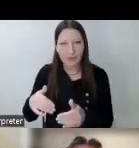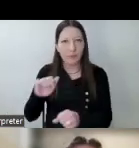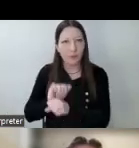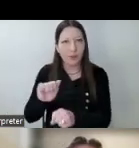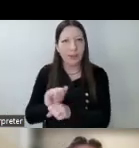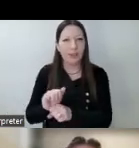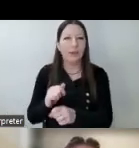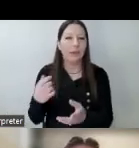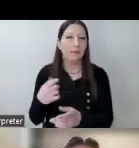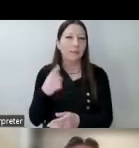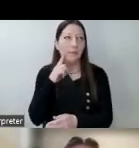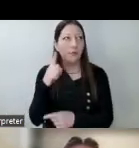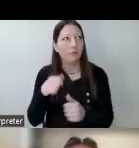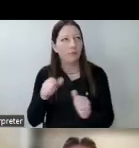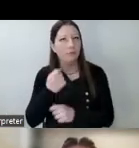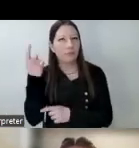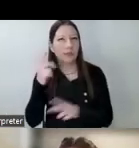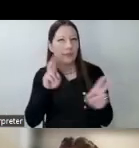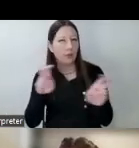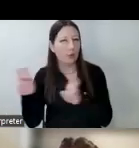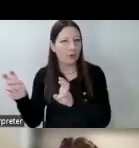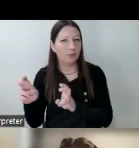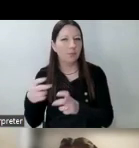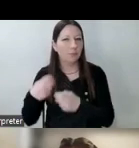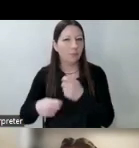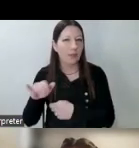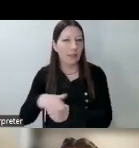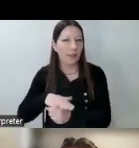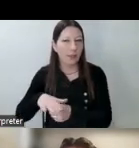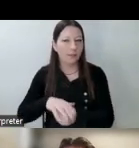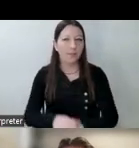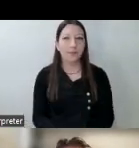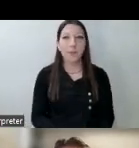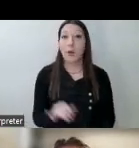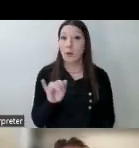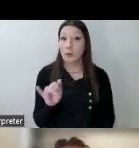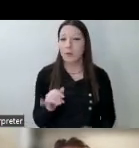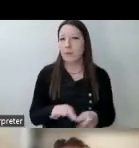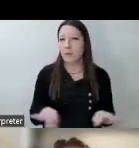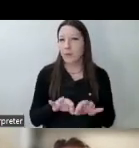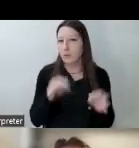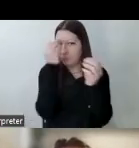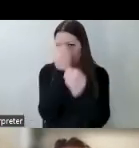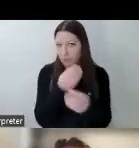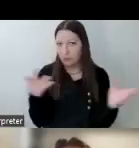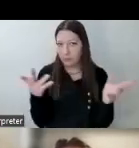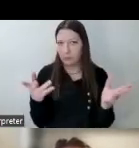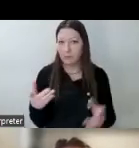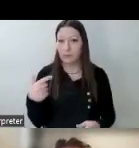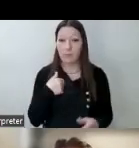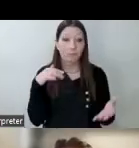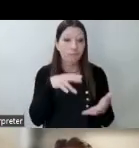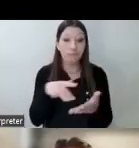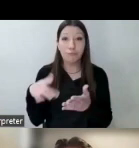I also want to take a moment to note that I don't come to this project as an outsider. My family has been visiting Falcon Lake